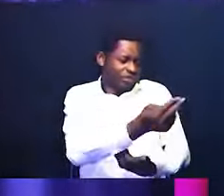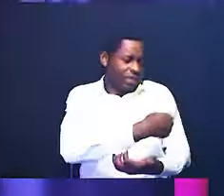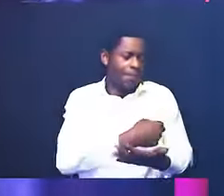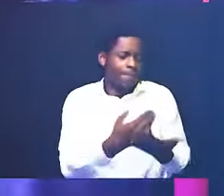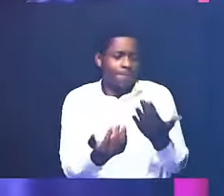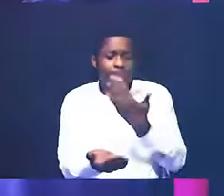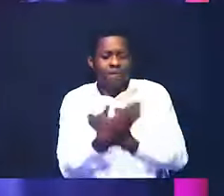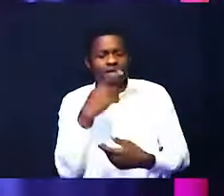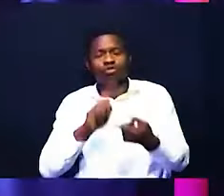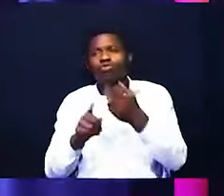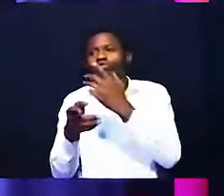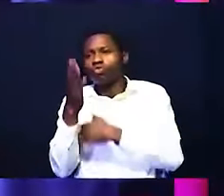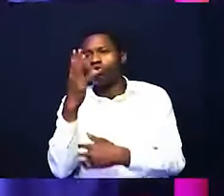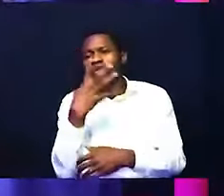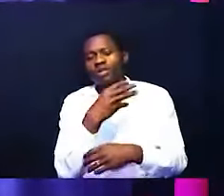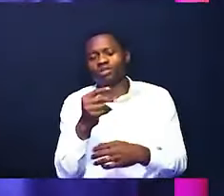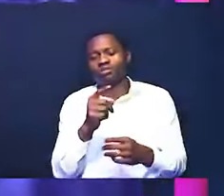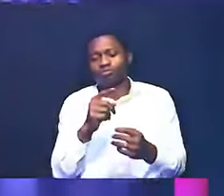parents.